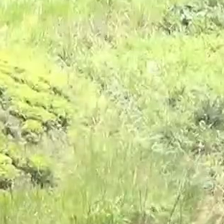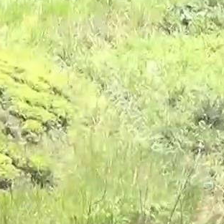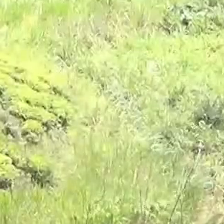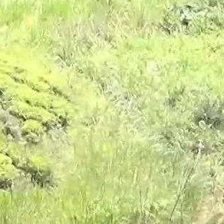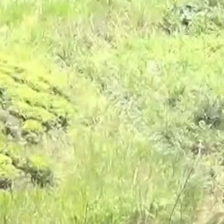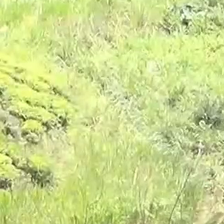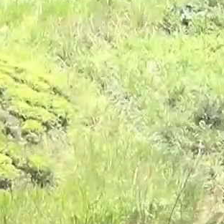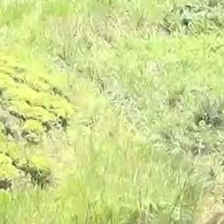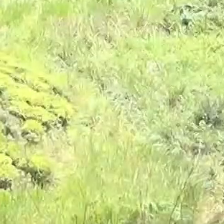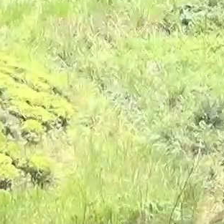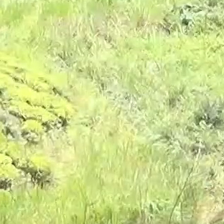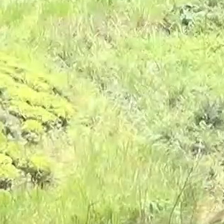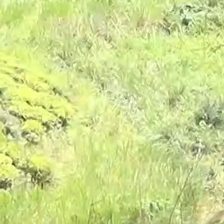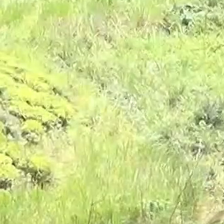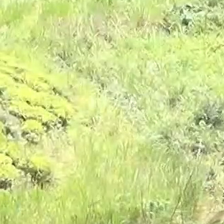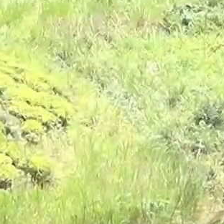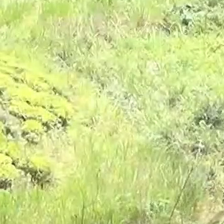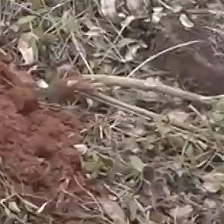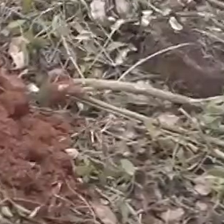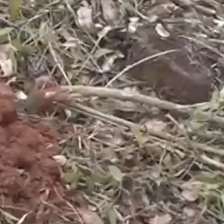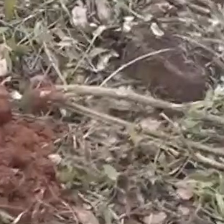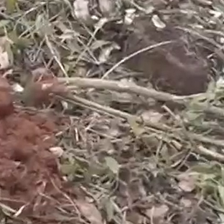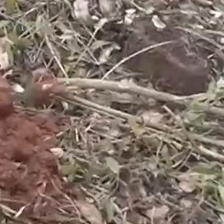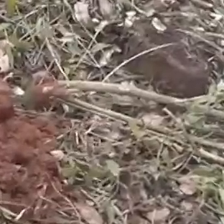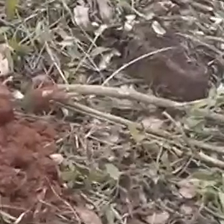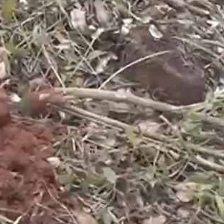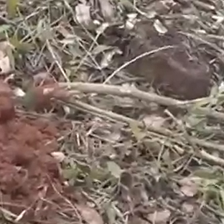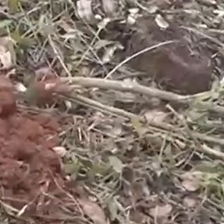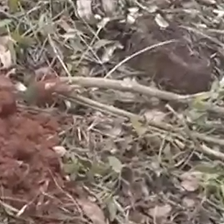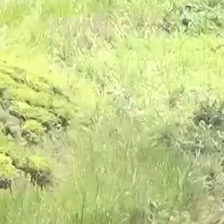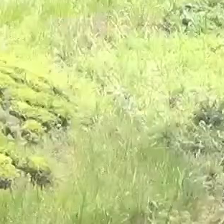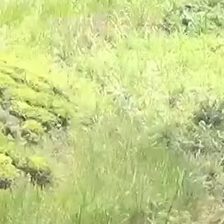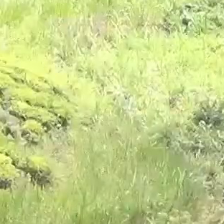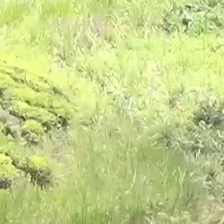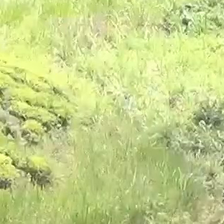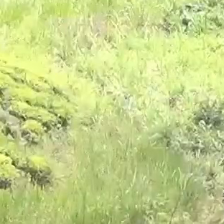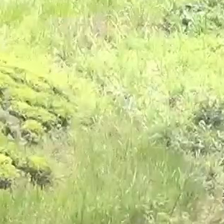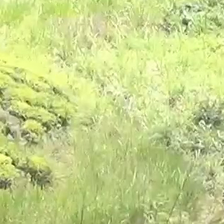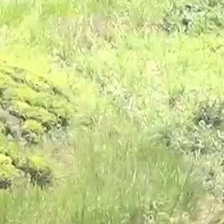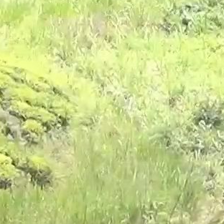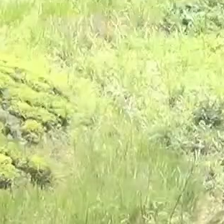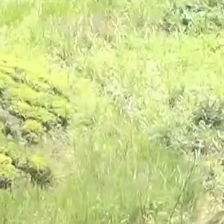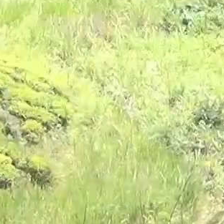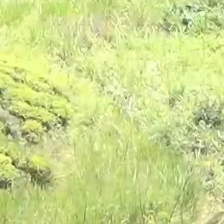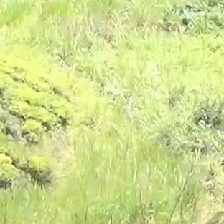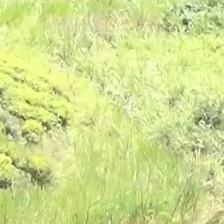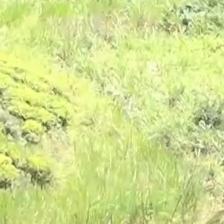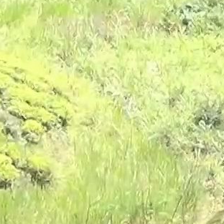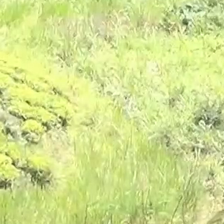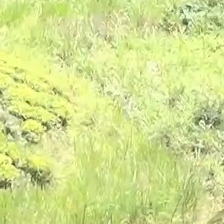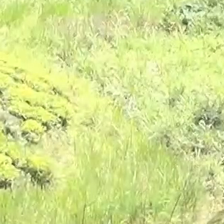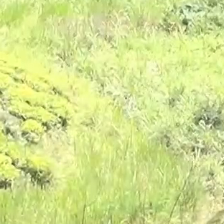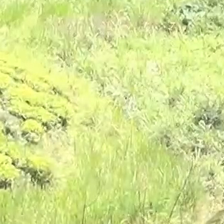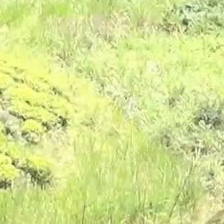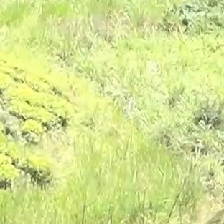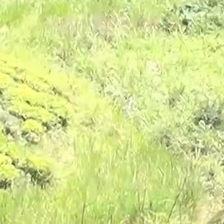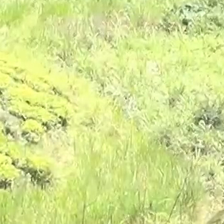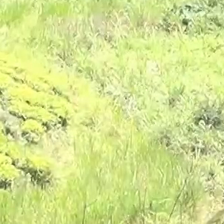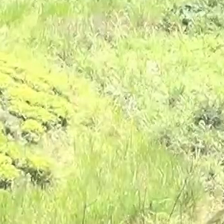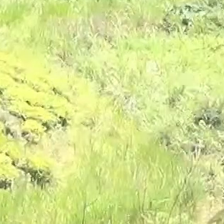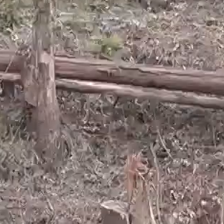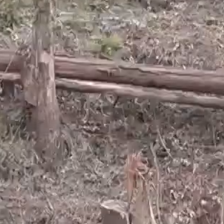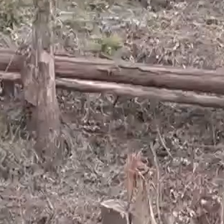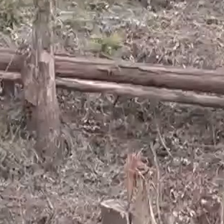Our planet's future is in our hands. However, there is a threat to the brightness of